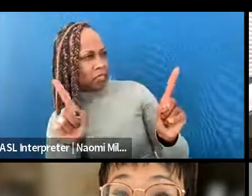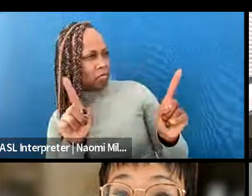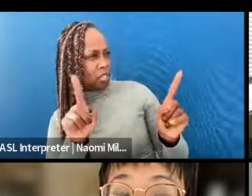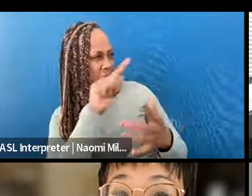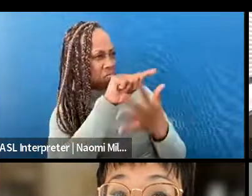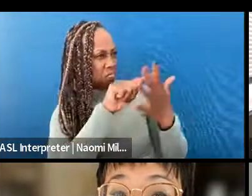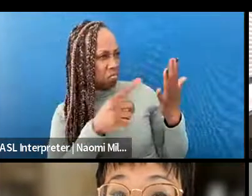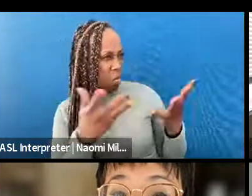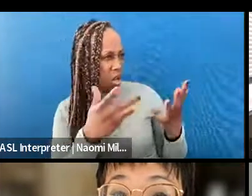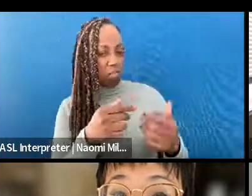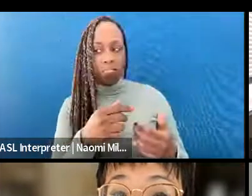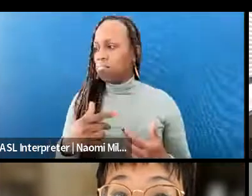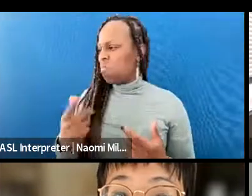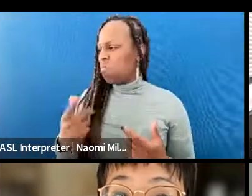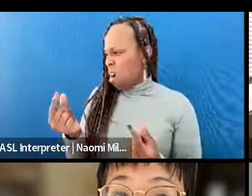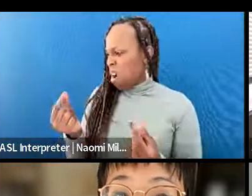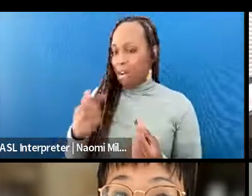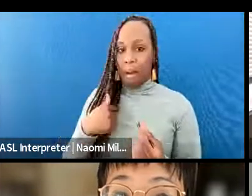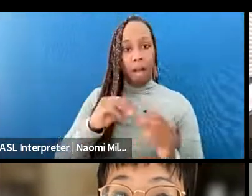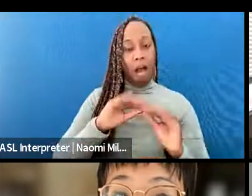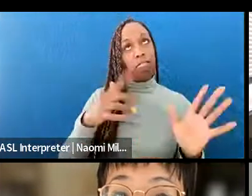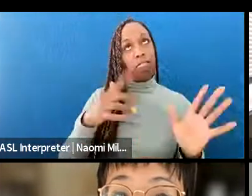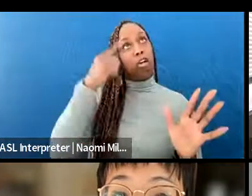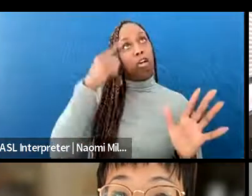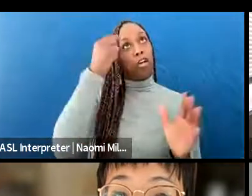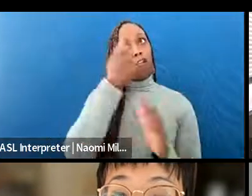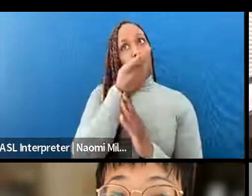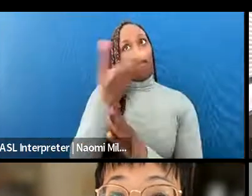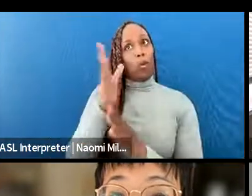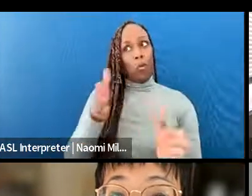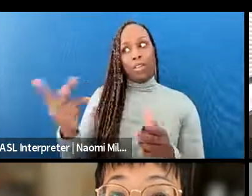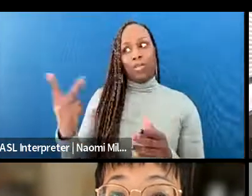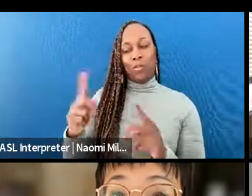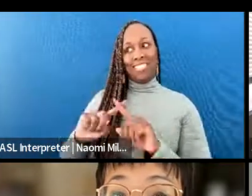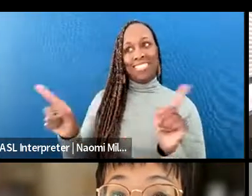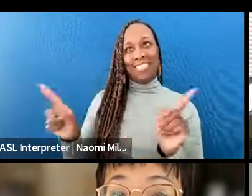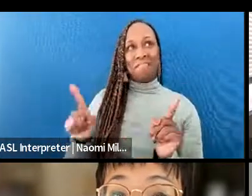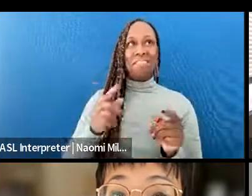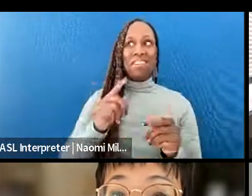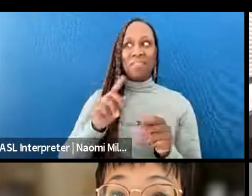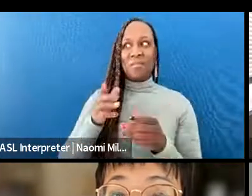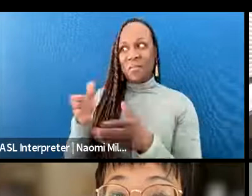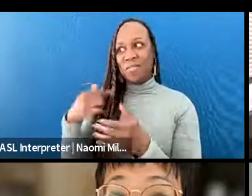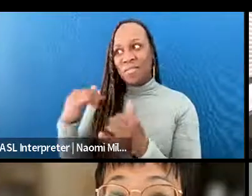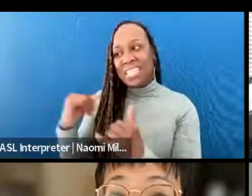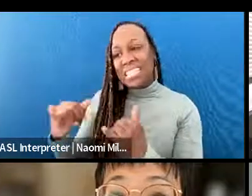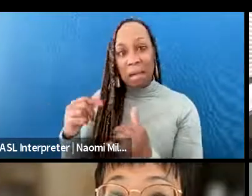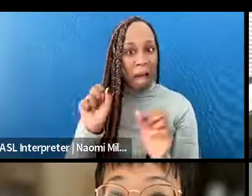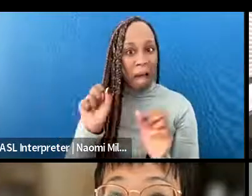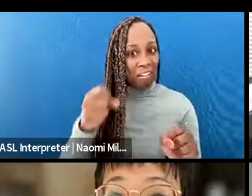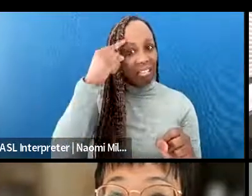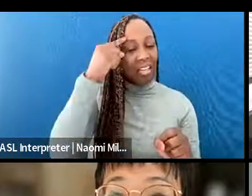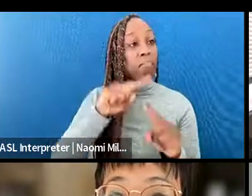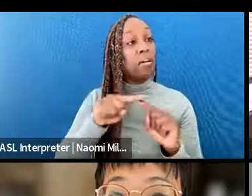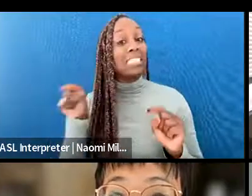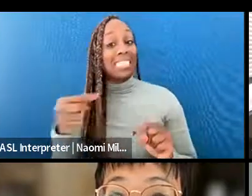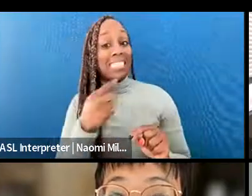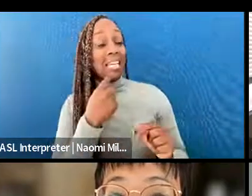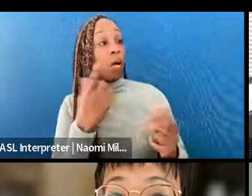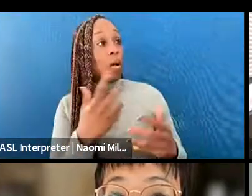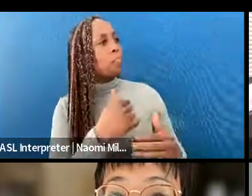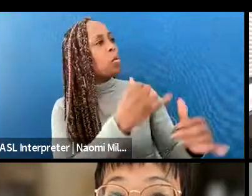that? I obviously could think of quite a few ways that we're different and ways that we're the same. And she said, we're the